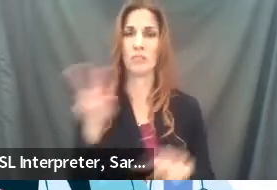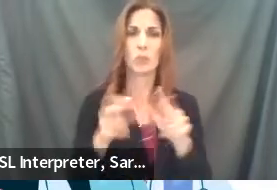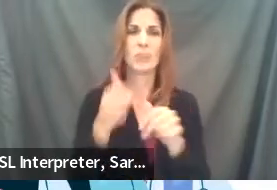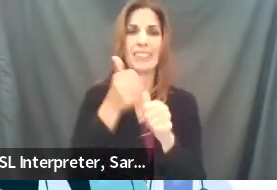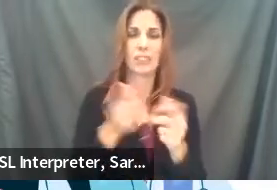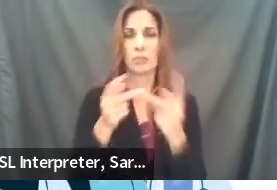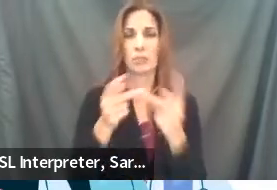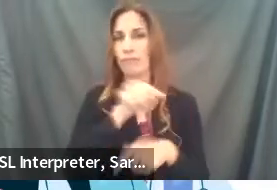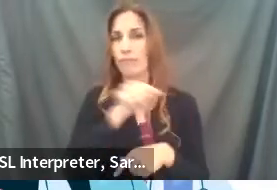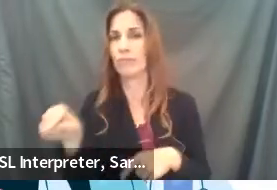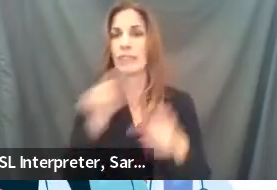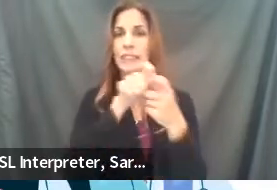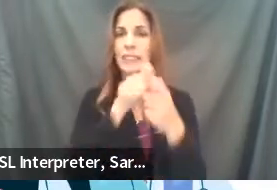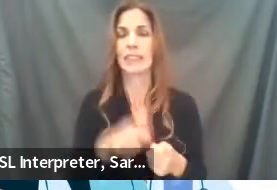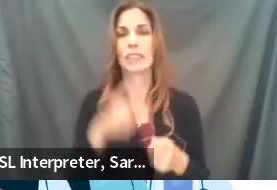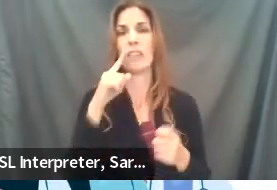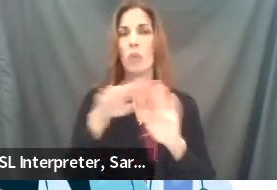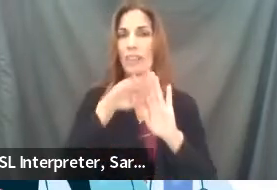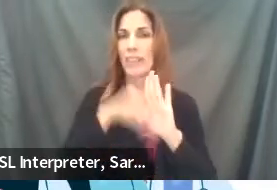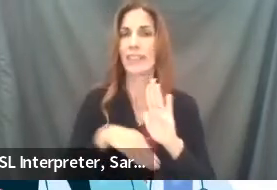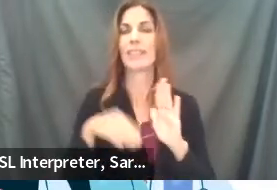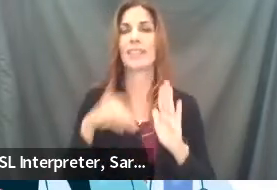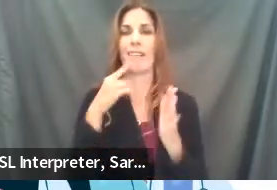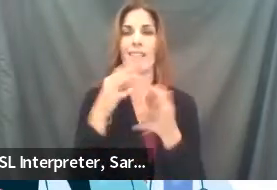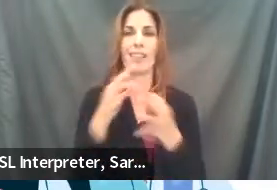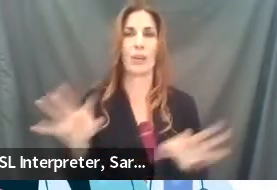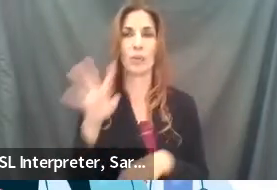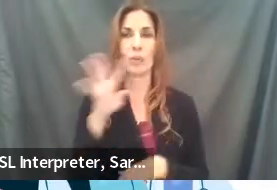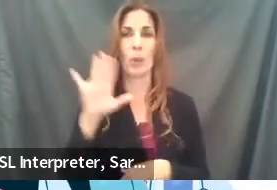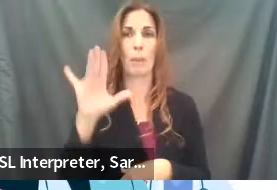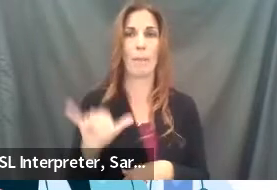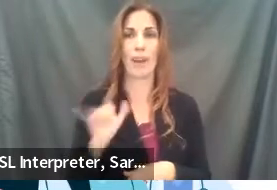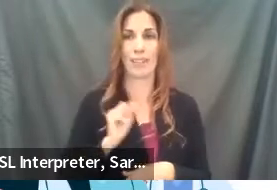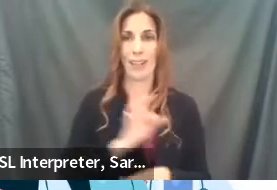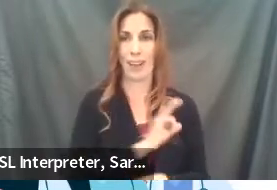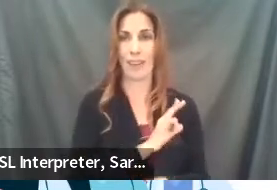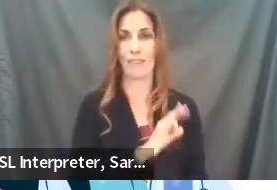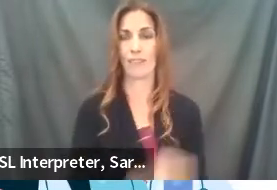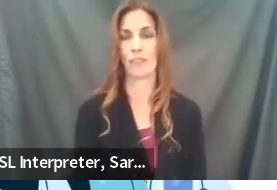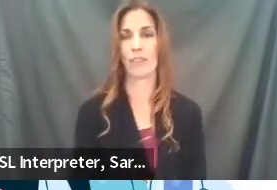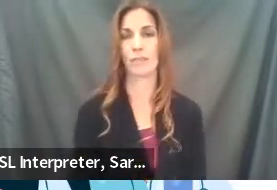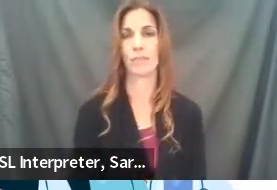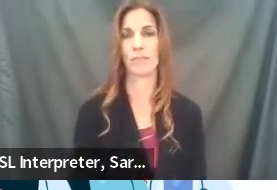location's details for the list of languages spoken by staff.